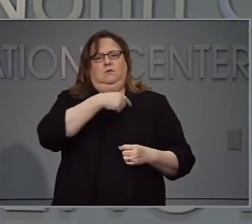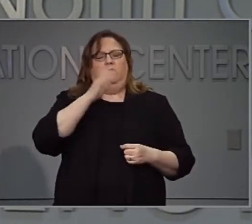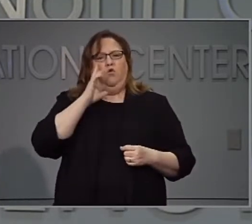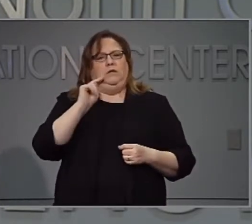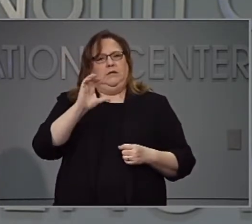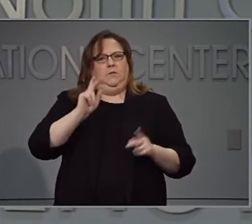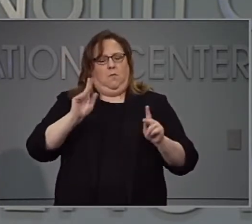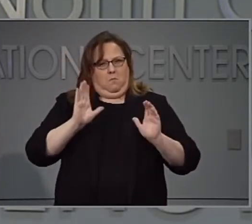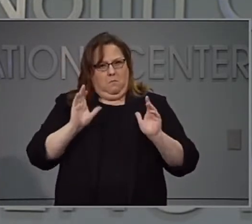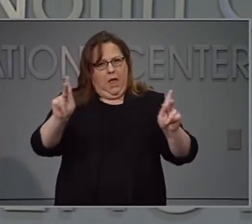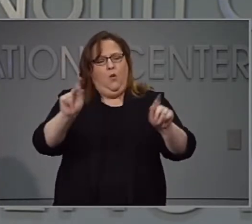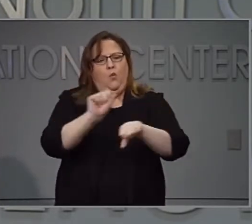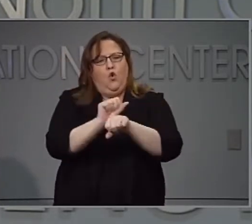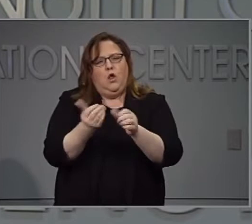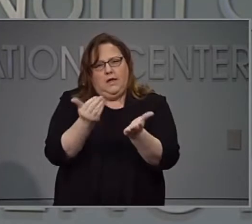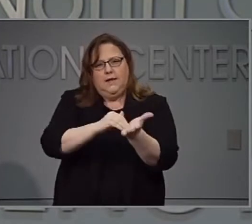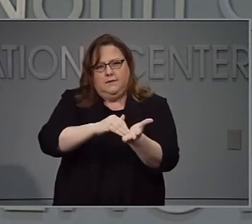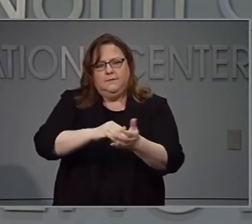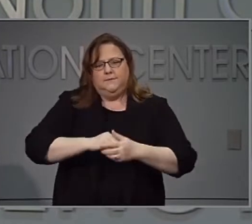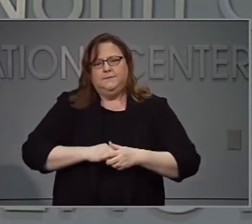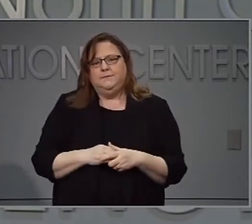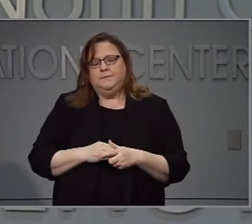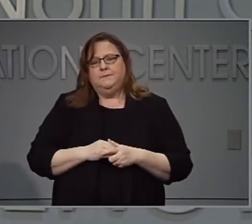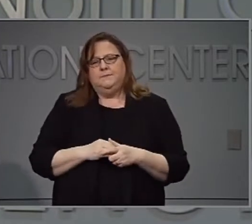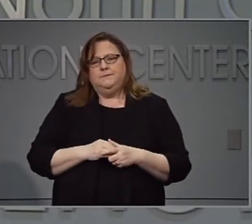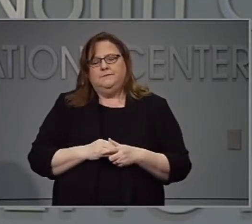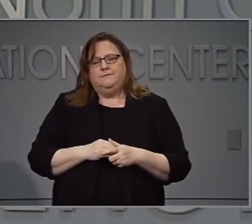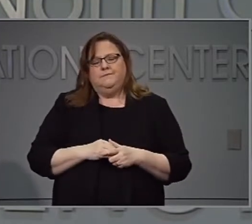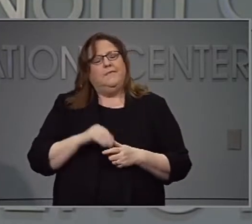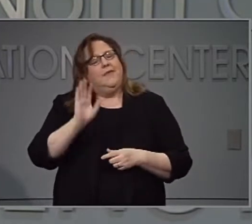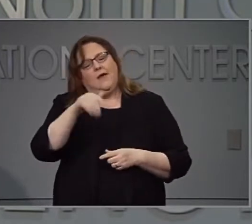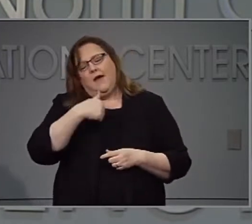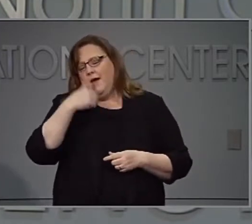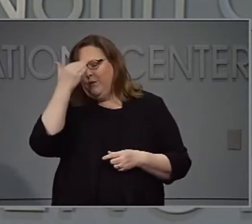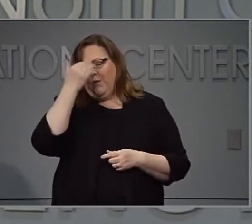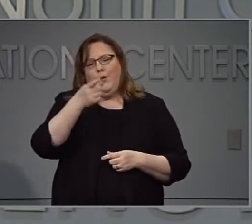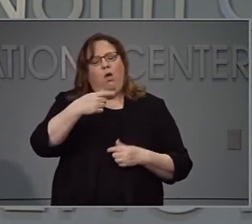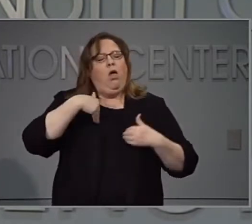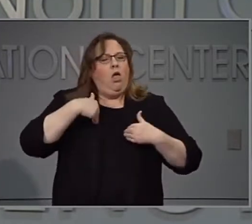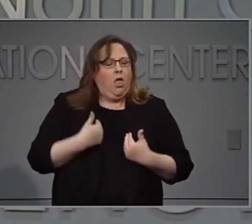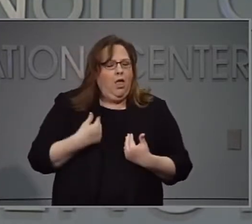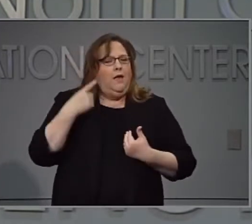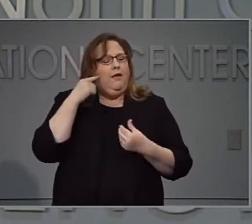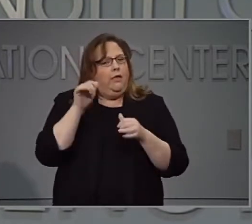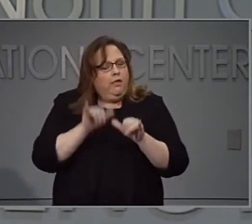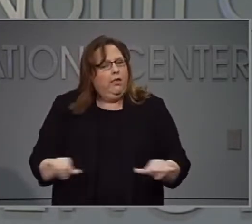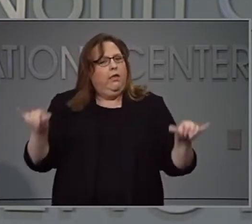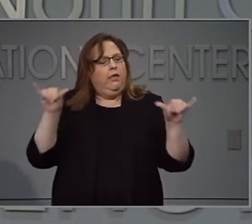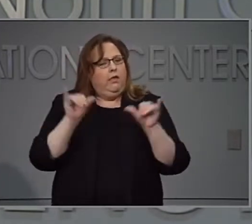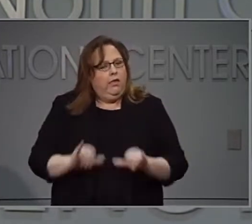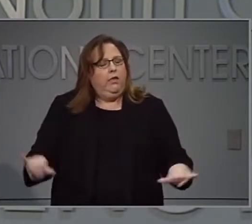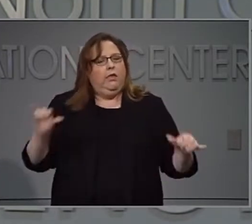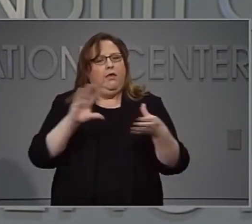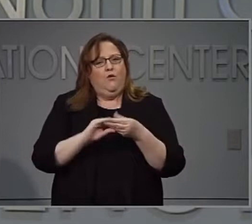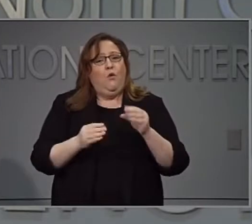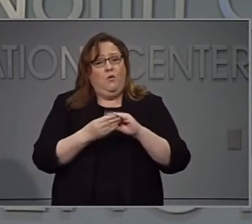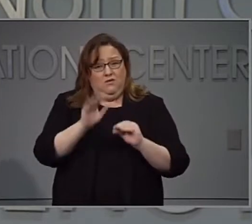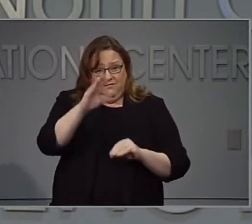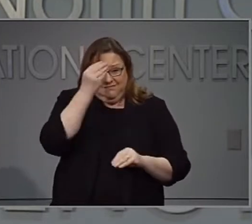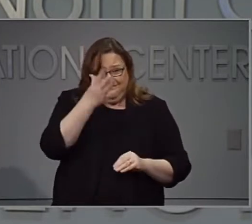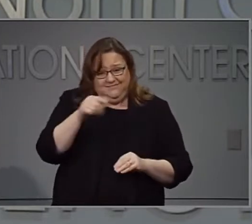Now, I know you're probably getting tired of hearing me say this, but as we head into another